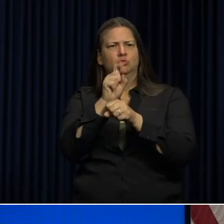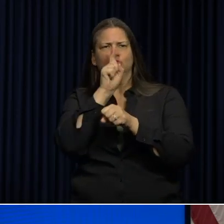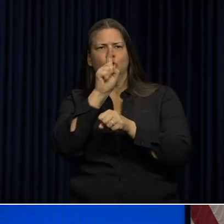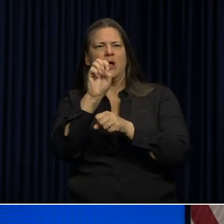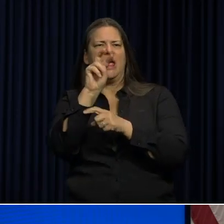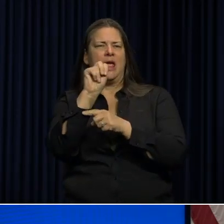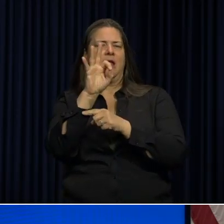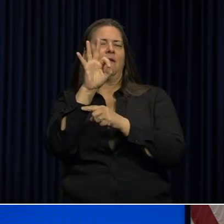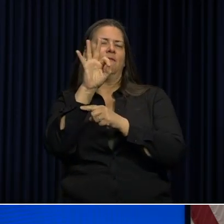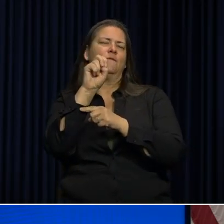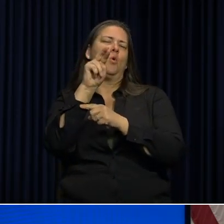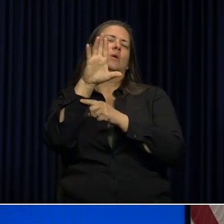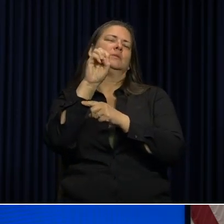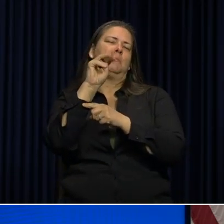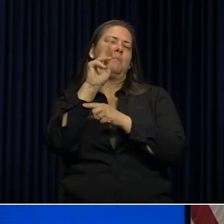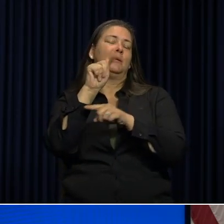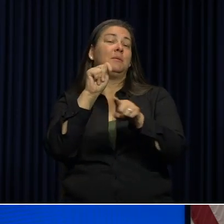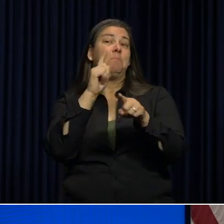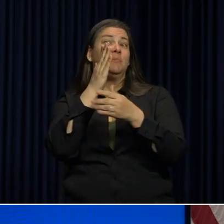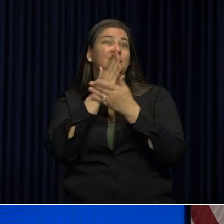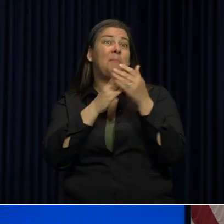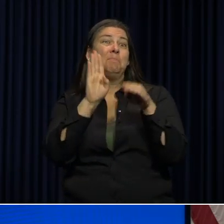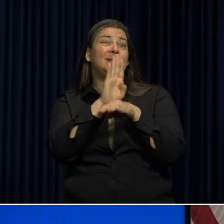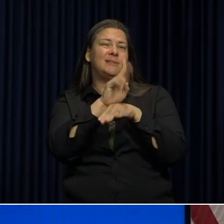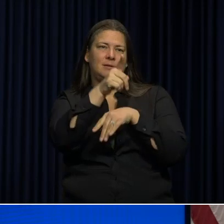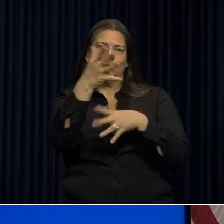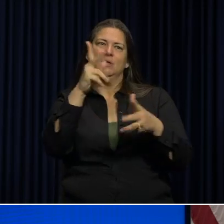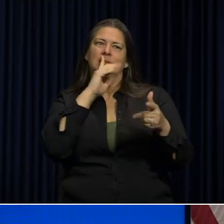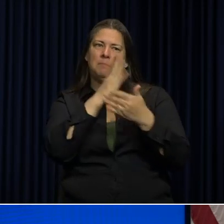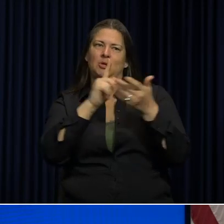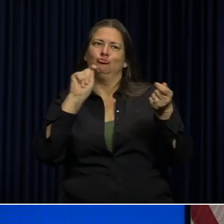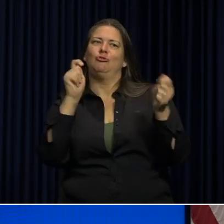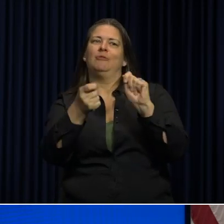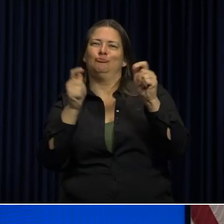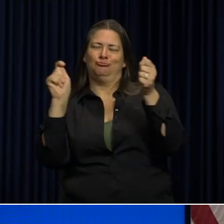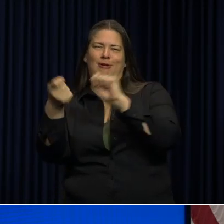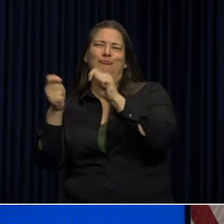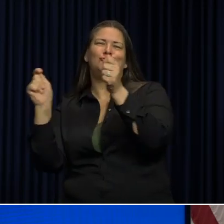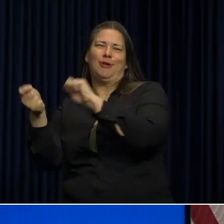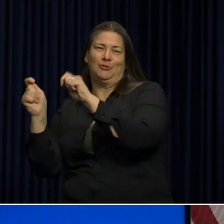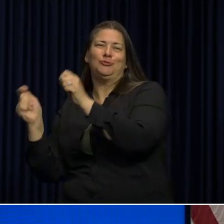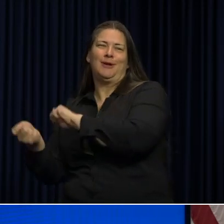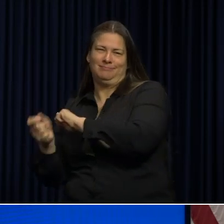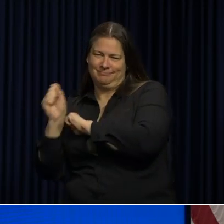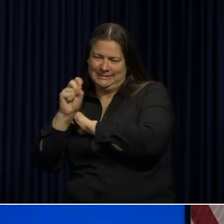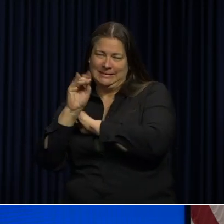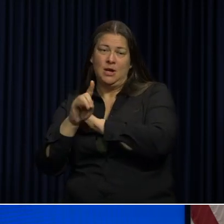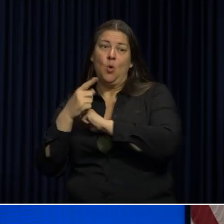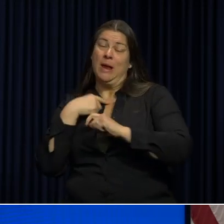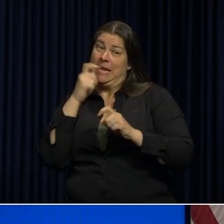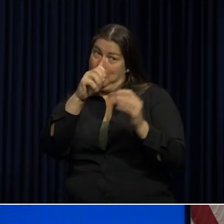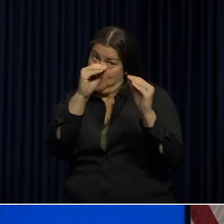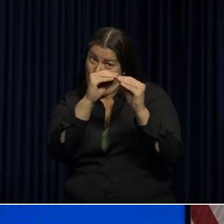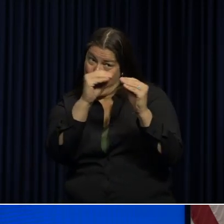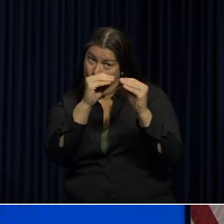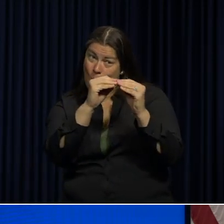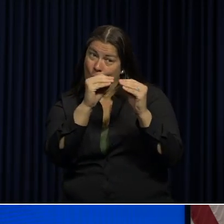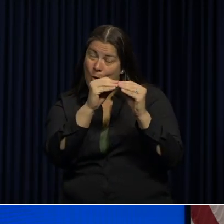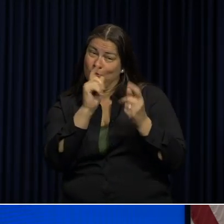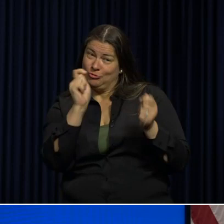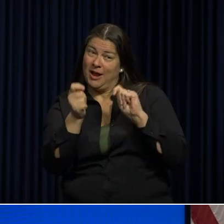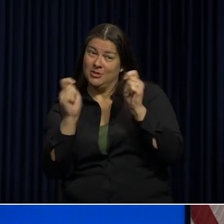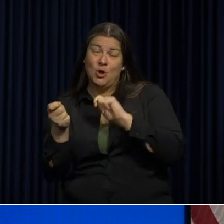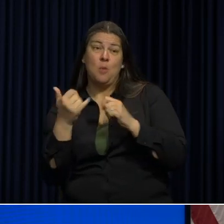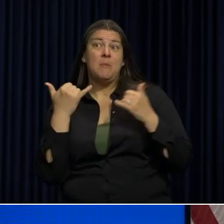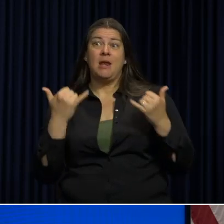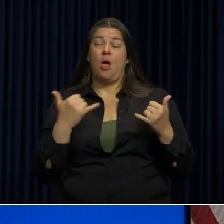made very substantial changes. And we're going to have to see more changes as we go forward. Our new normal is